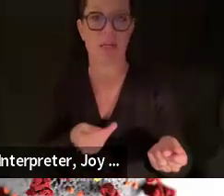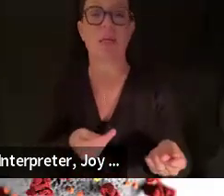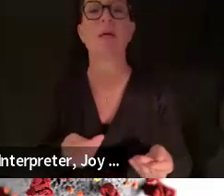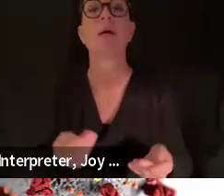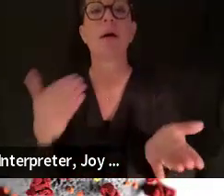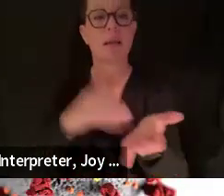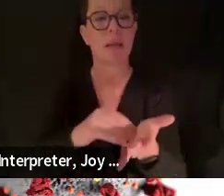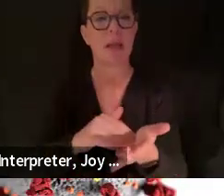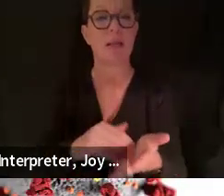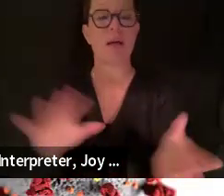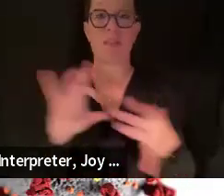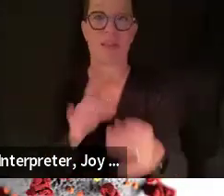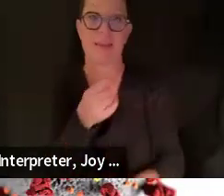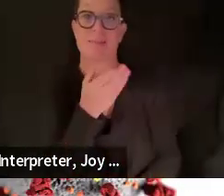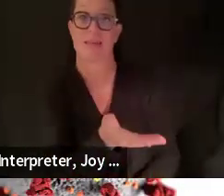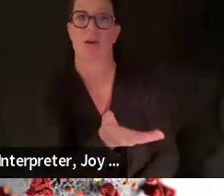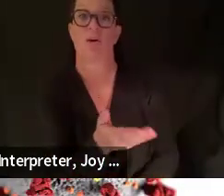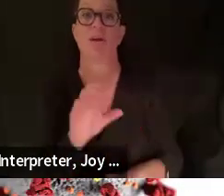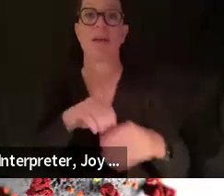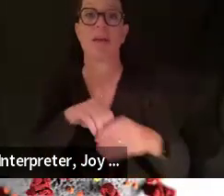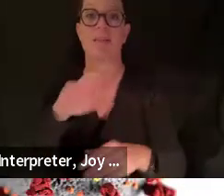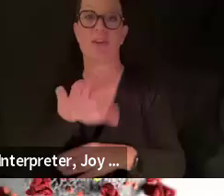more at the link that was posted in the chat.